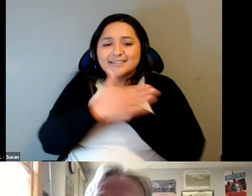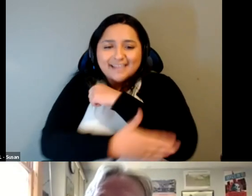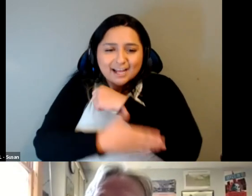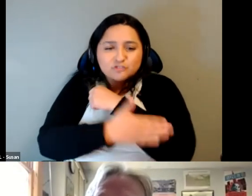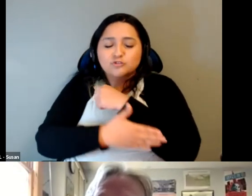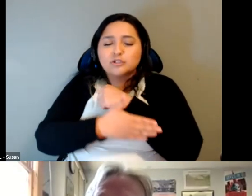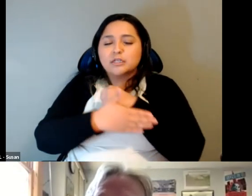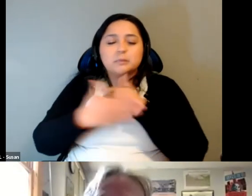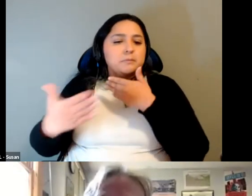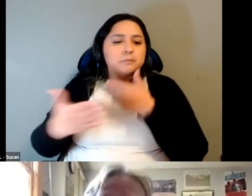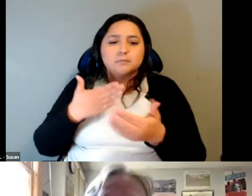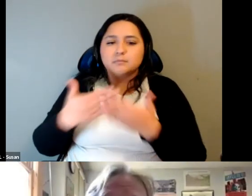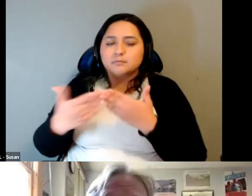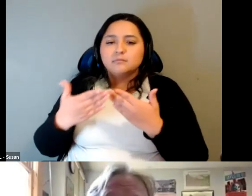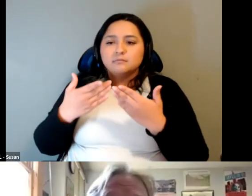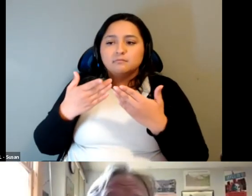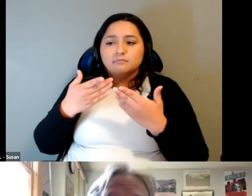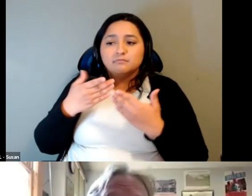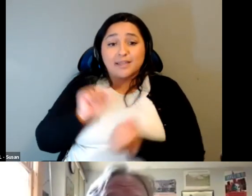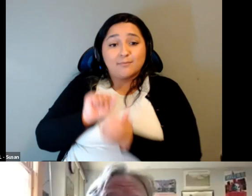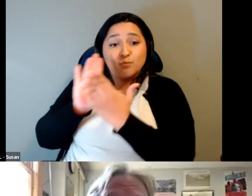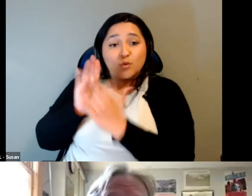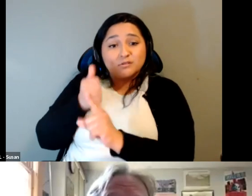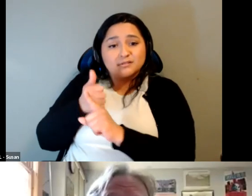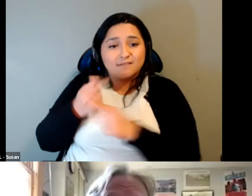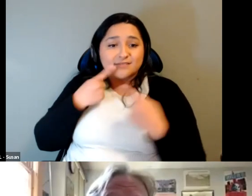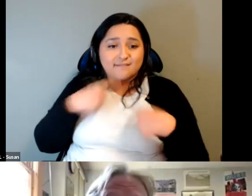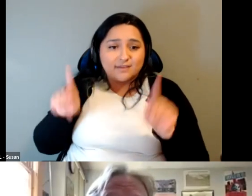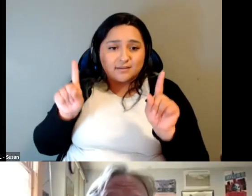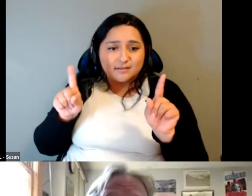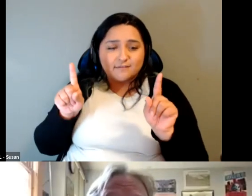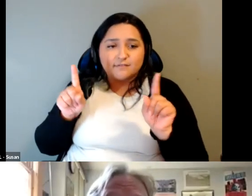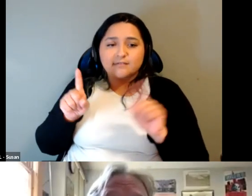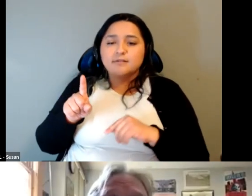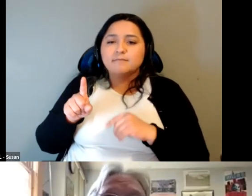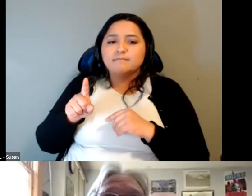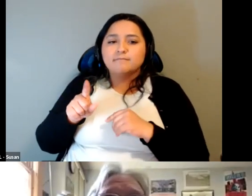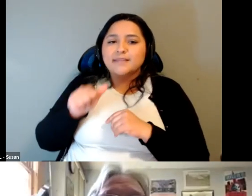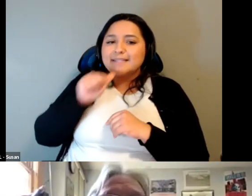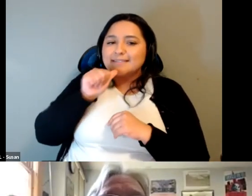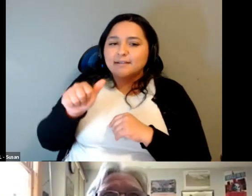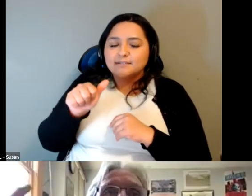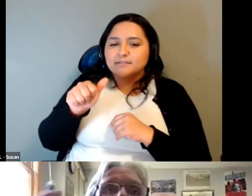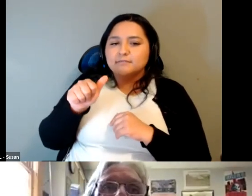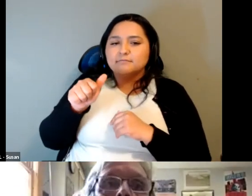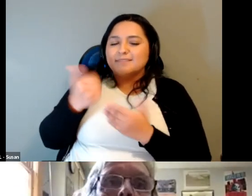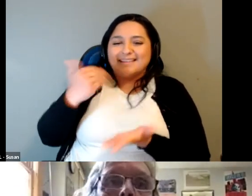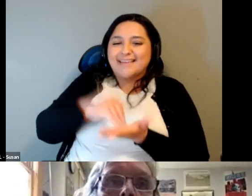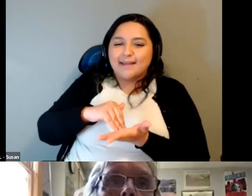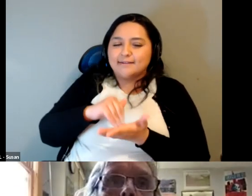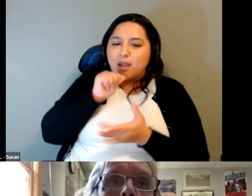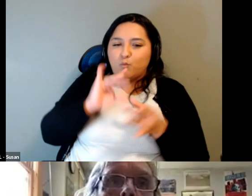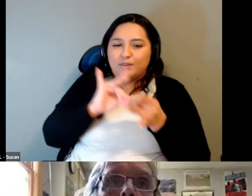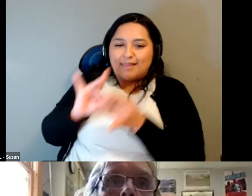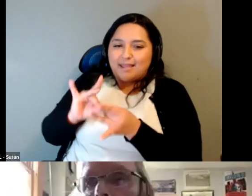really, address the underlying, you know, social drivers of homelessness, as Paul referred to. It simply says